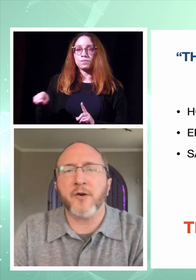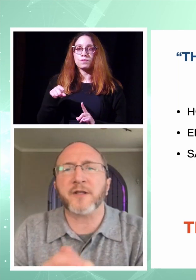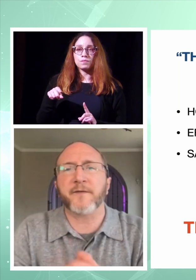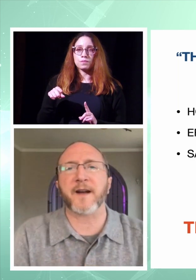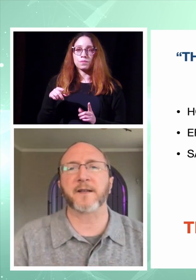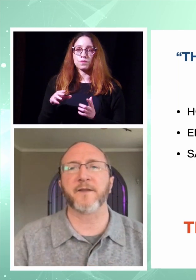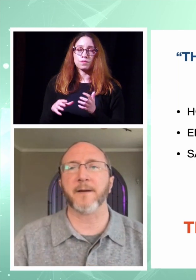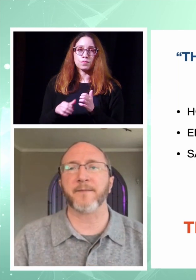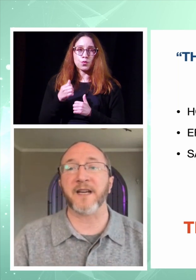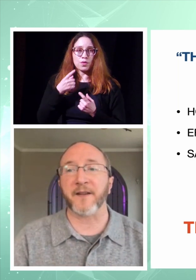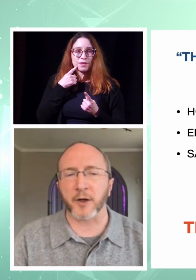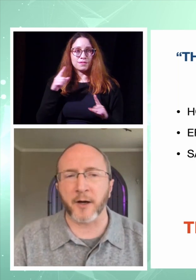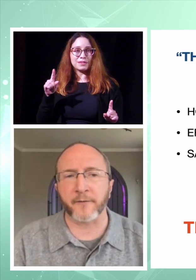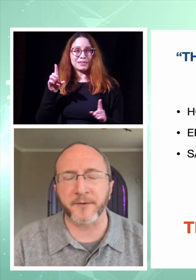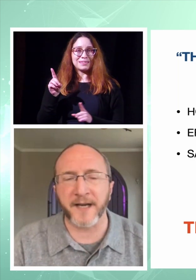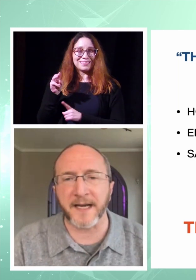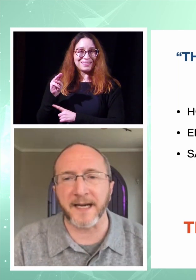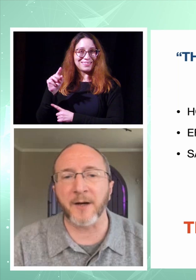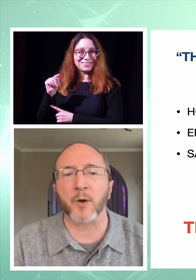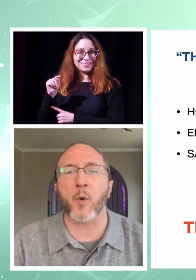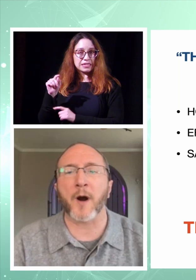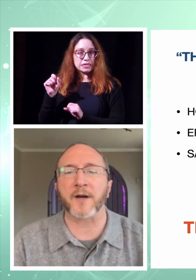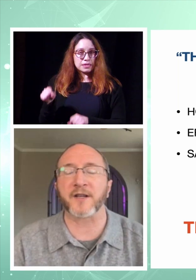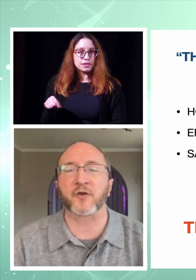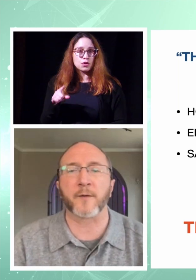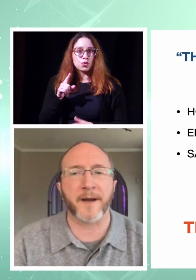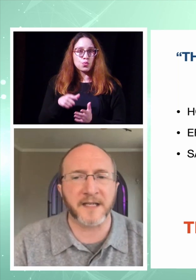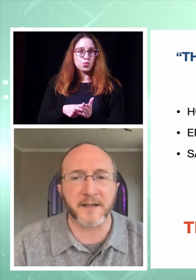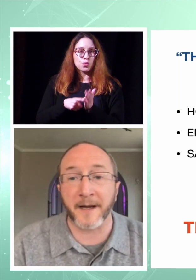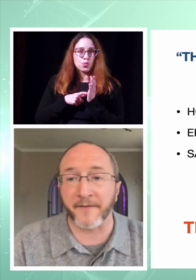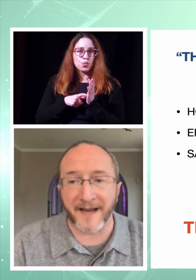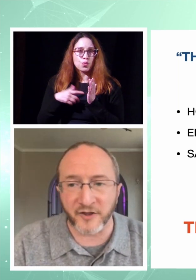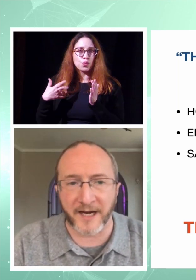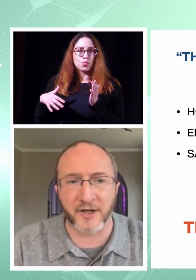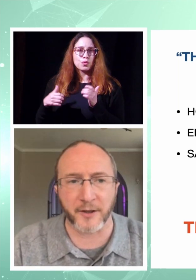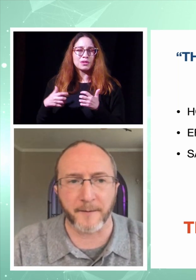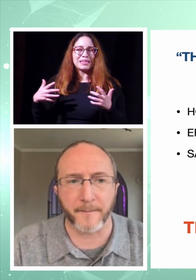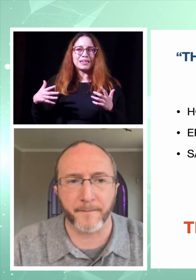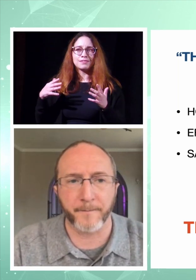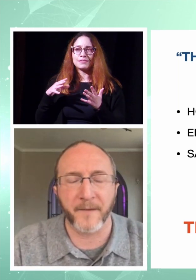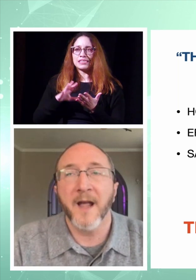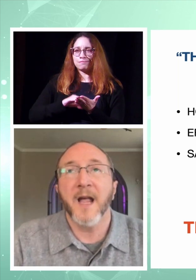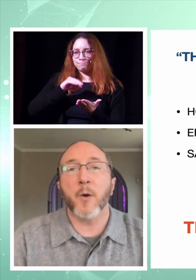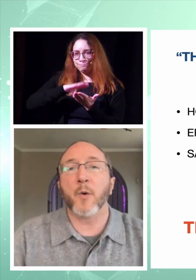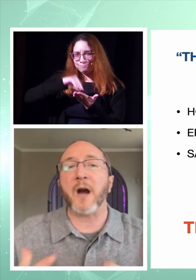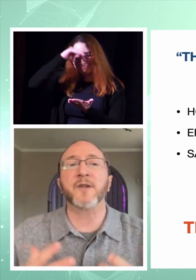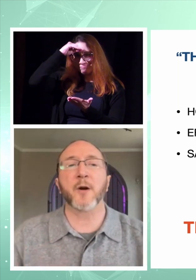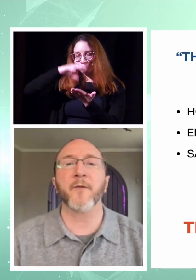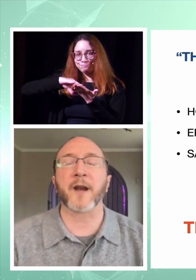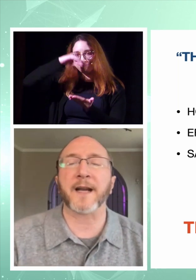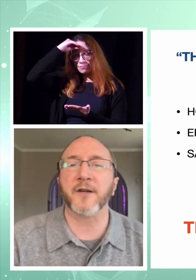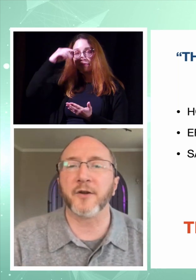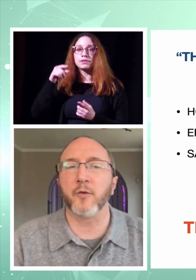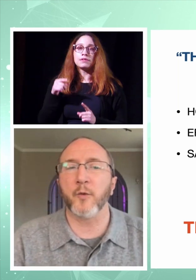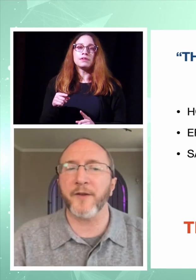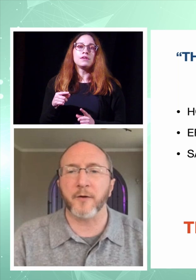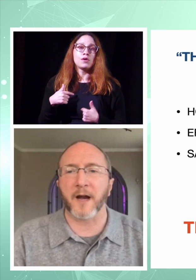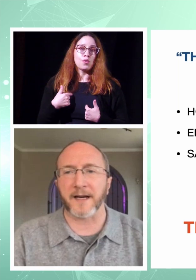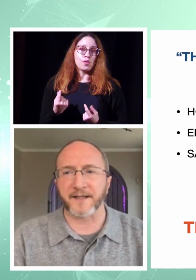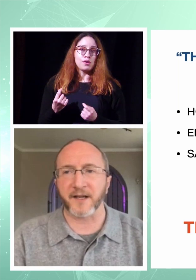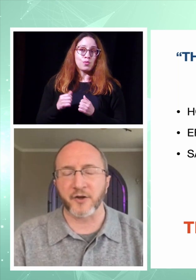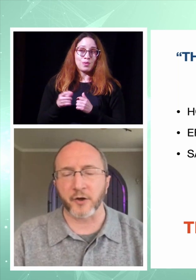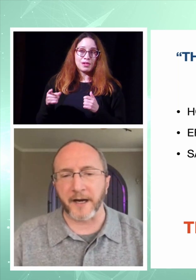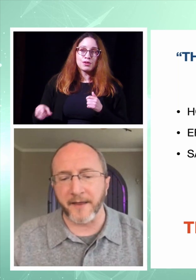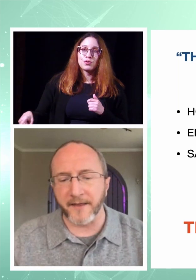take the most effective DMT that you're comfortable taking, it requires a tremendous amount of education. And what I was hopeful that I could do with